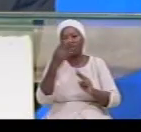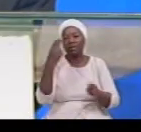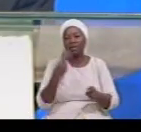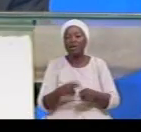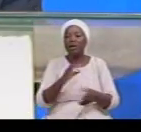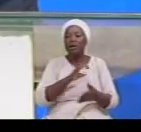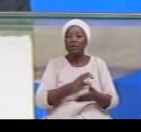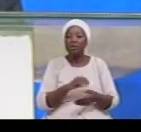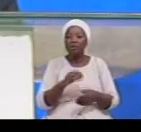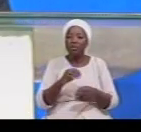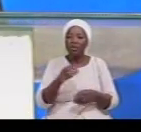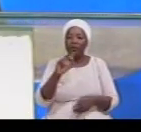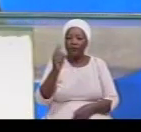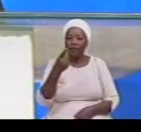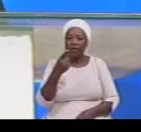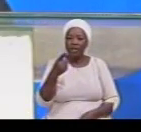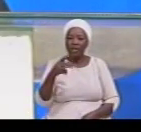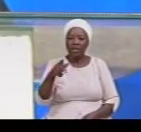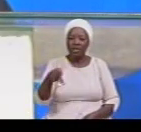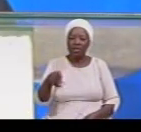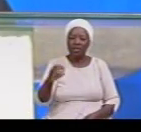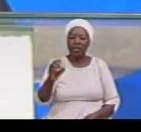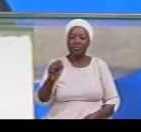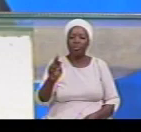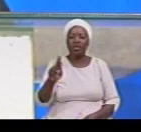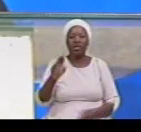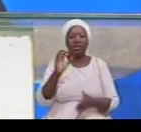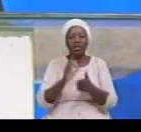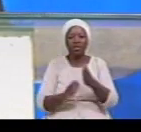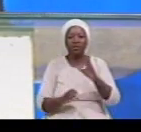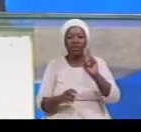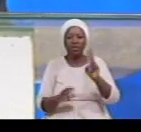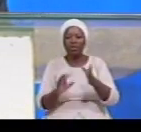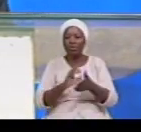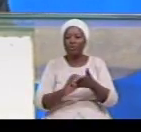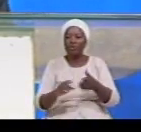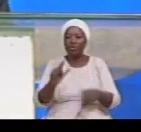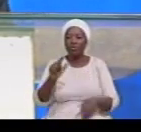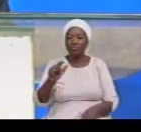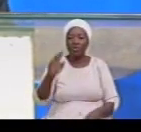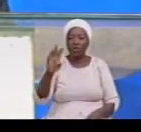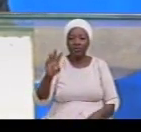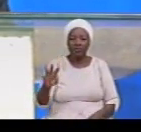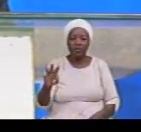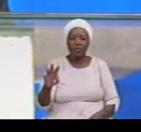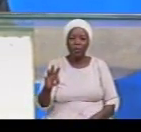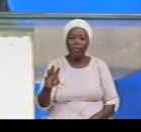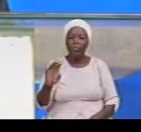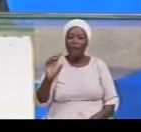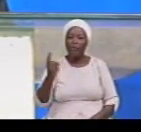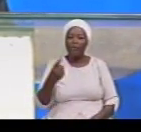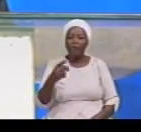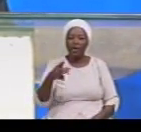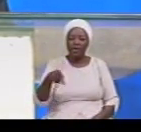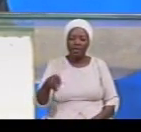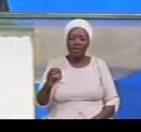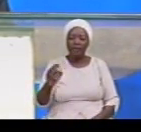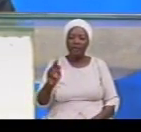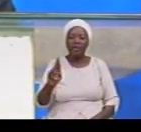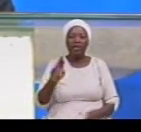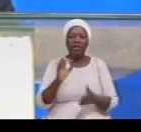chapter 2, verse 24. 1 Peter chapter 2, verse